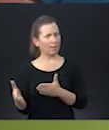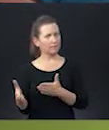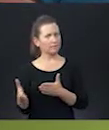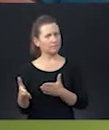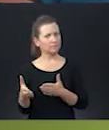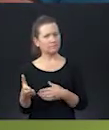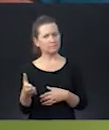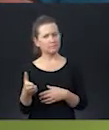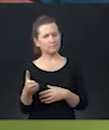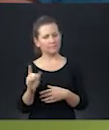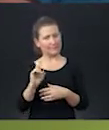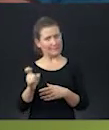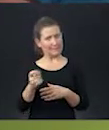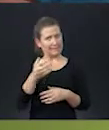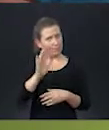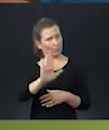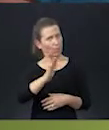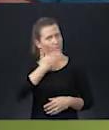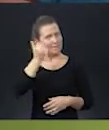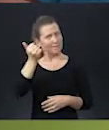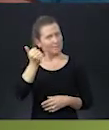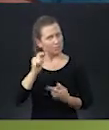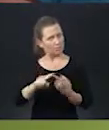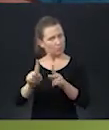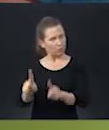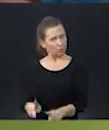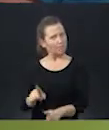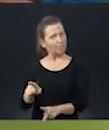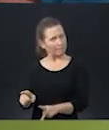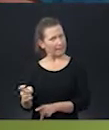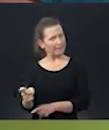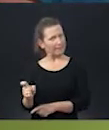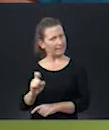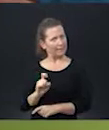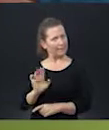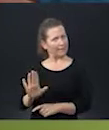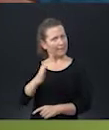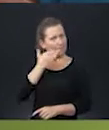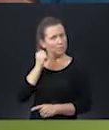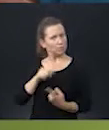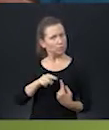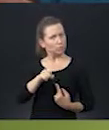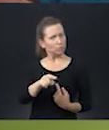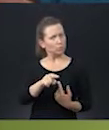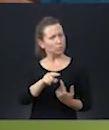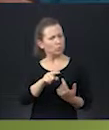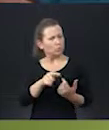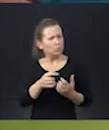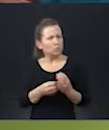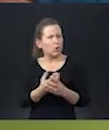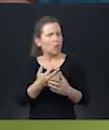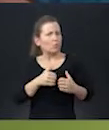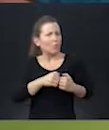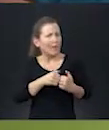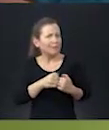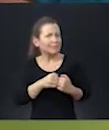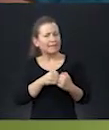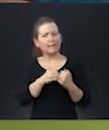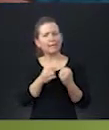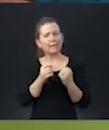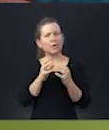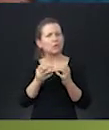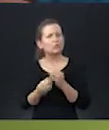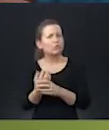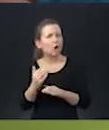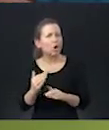many different ways. To give your best to somebody and have them give their best to you, and to be able to grow, if